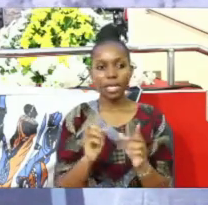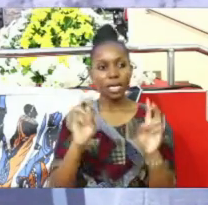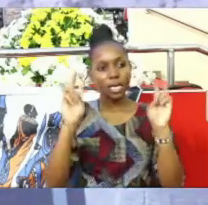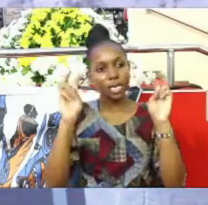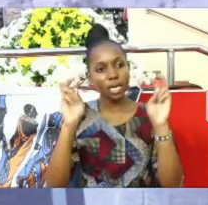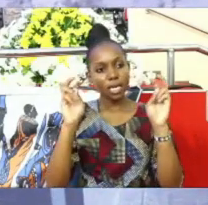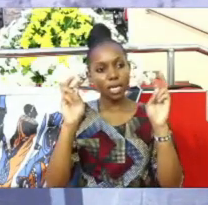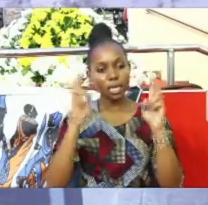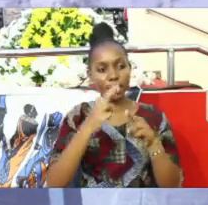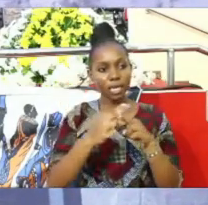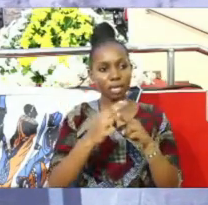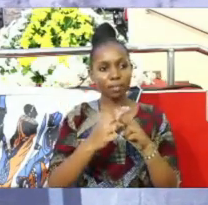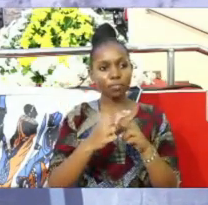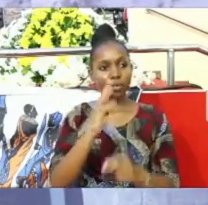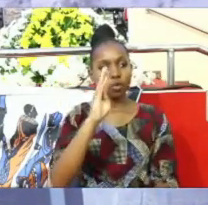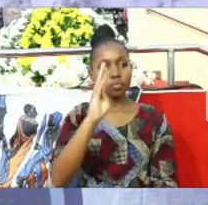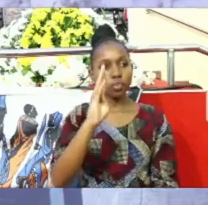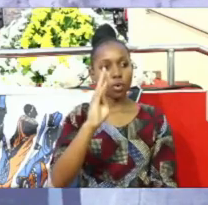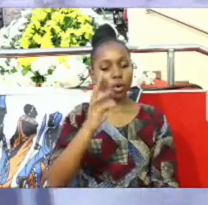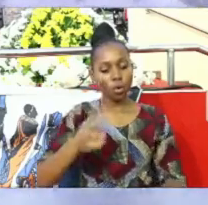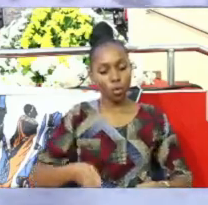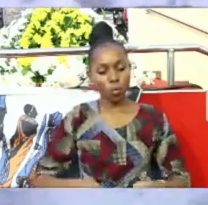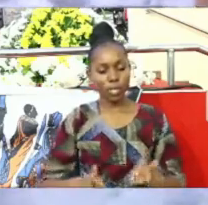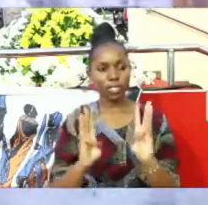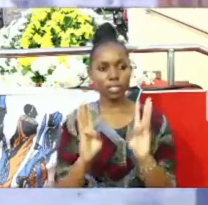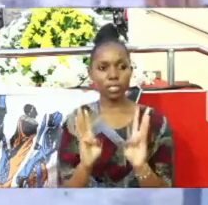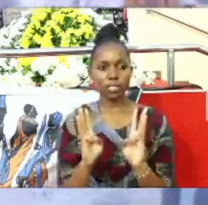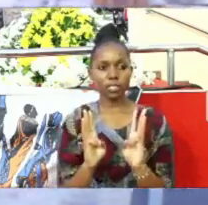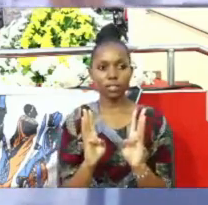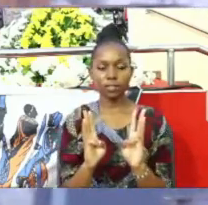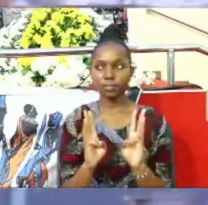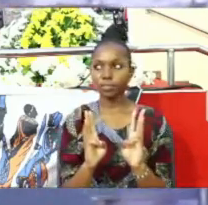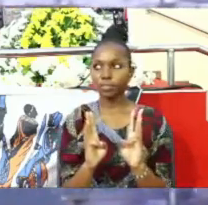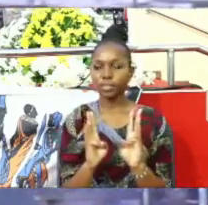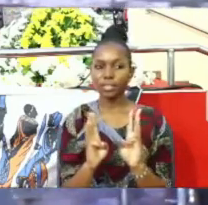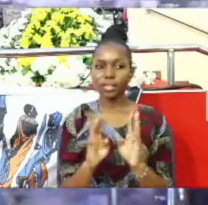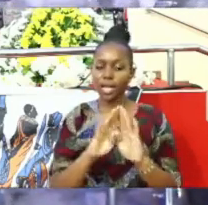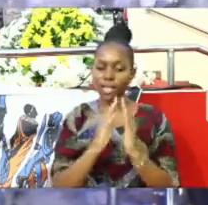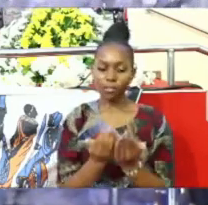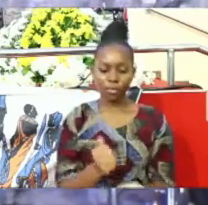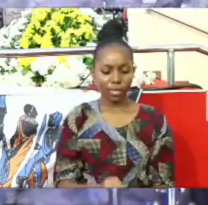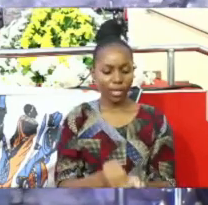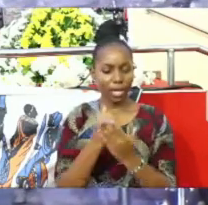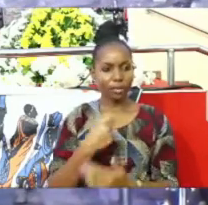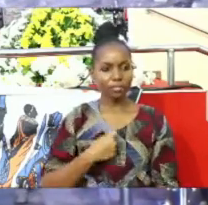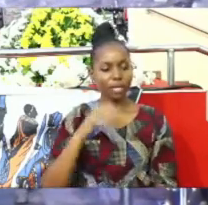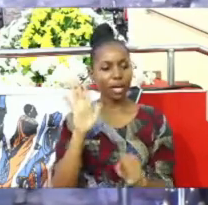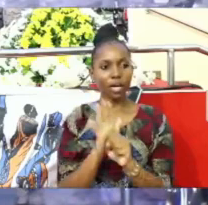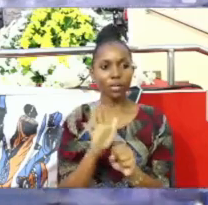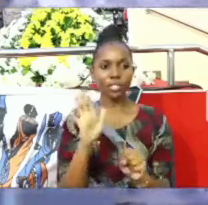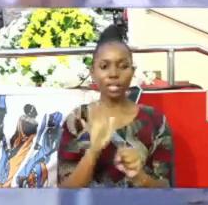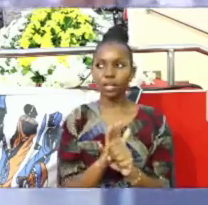kwamba njia nne. And that book helped me a lot. Na kitabu kile kikanisaidia sana. He